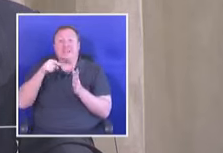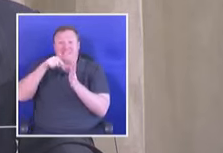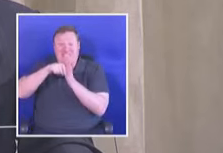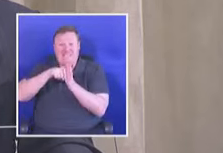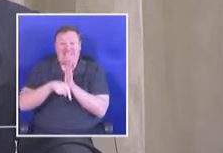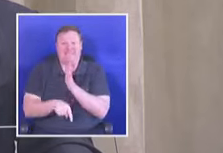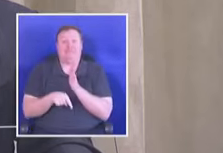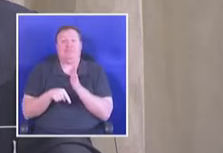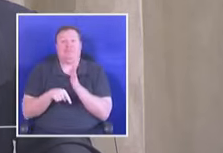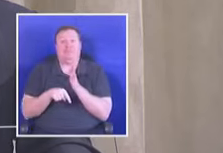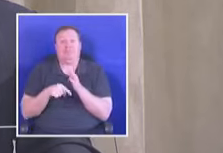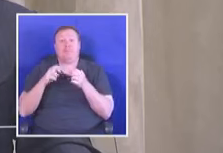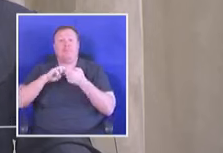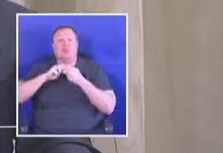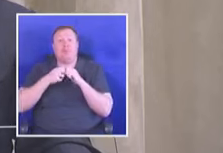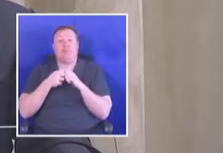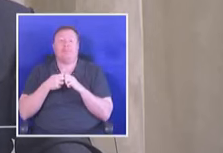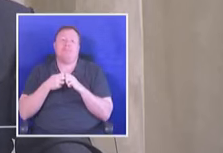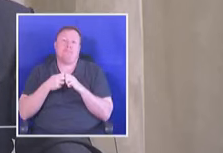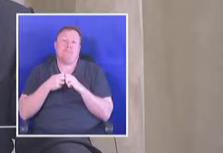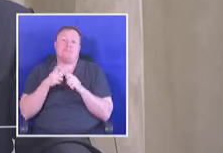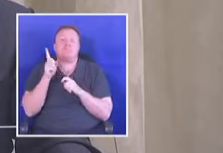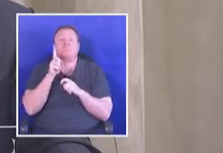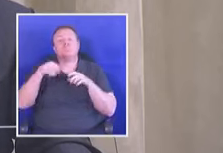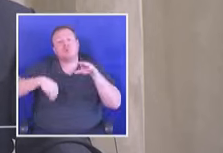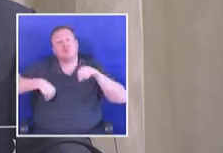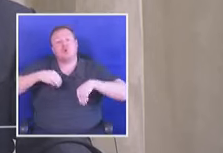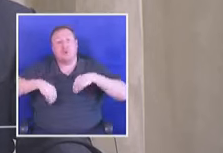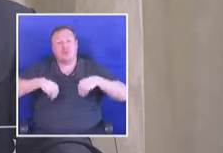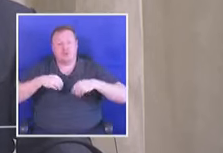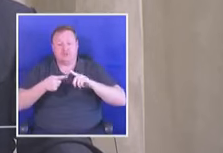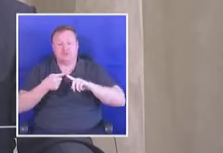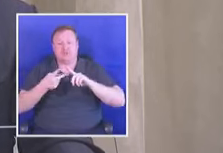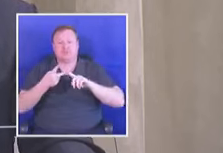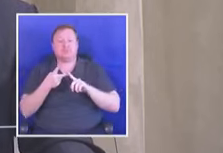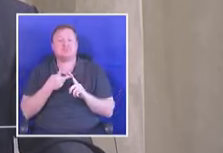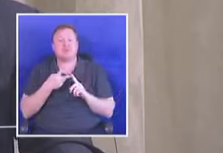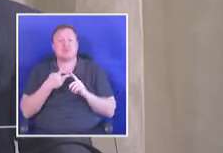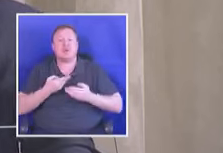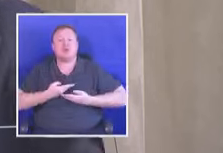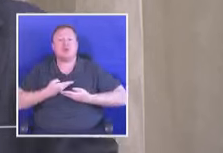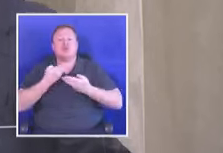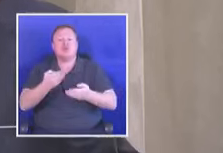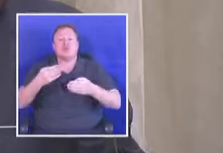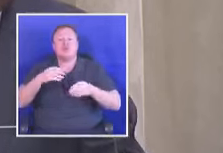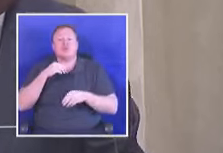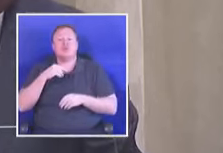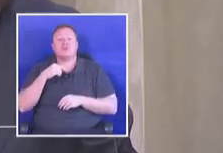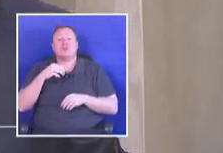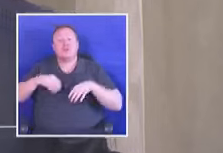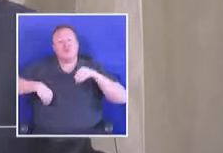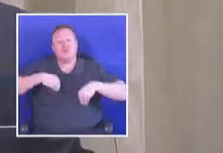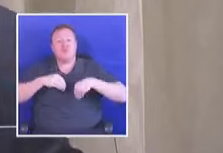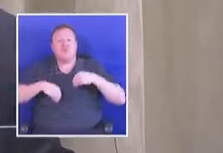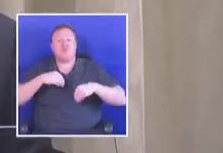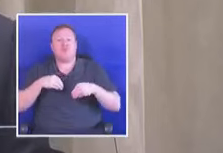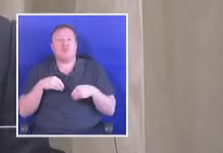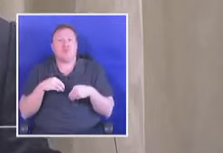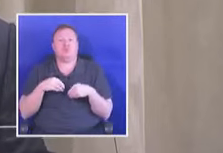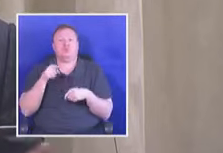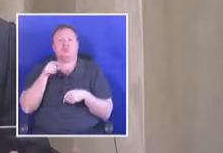deep-rooted problem of corruption and state capture. My own sense is that if there ever was